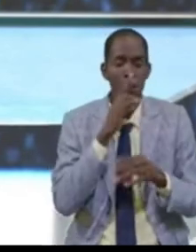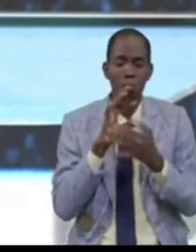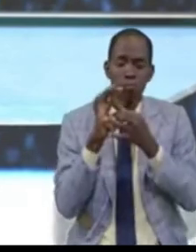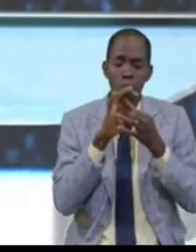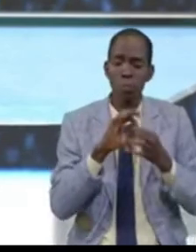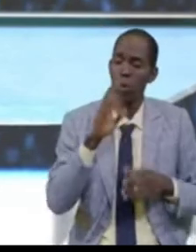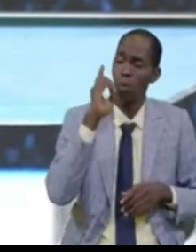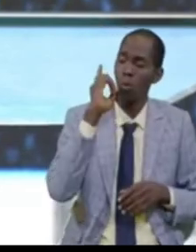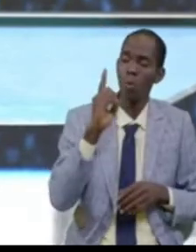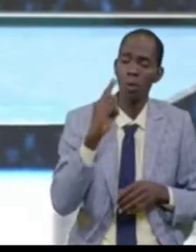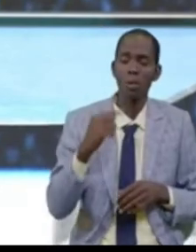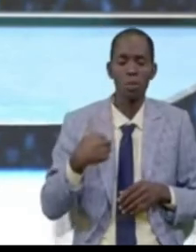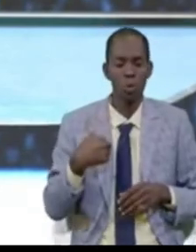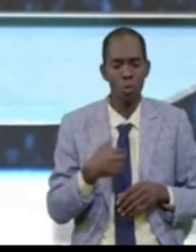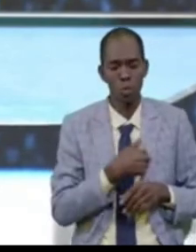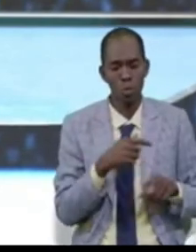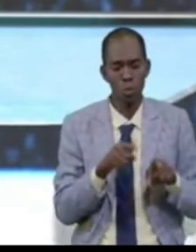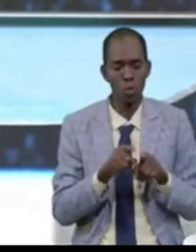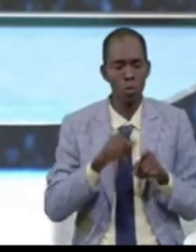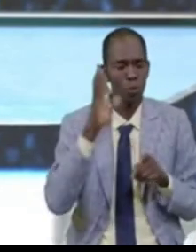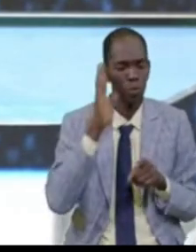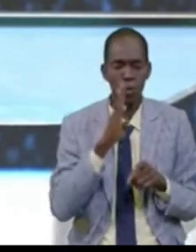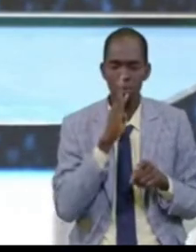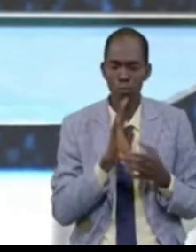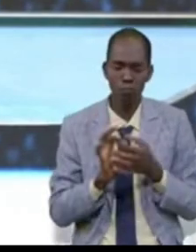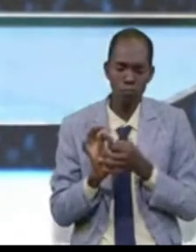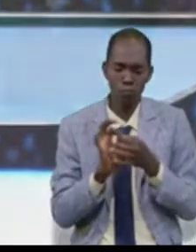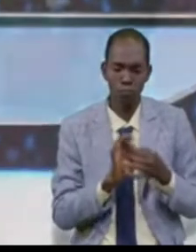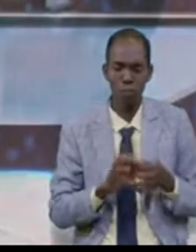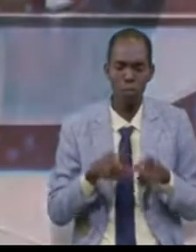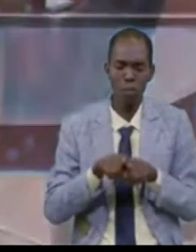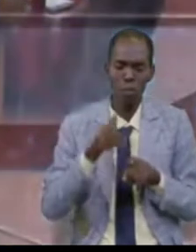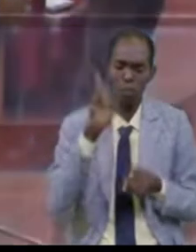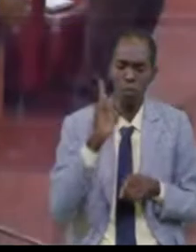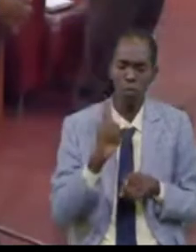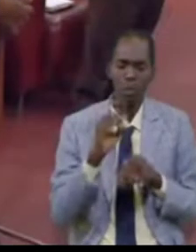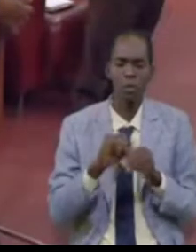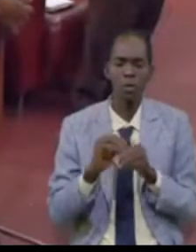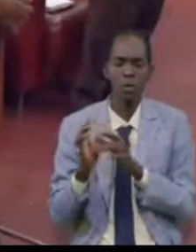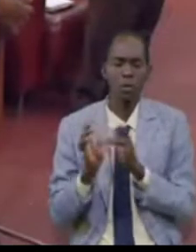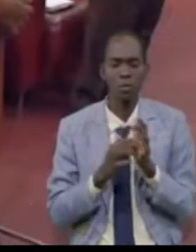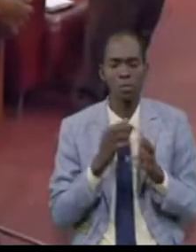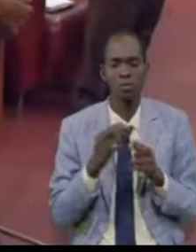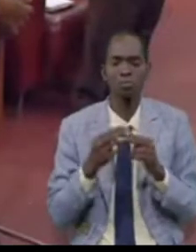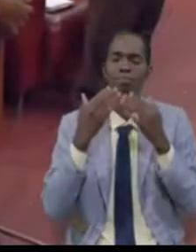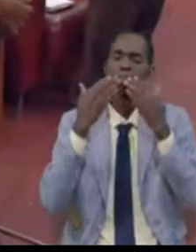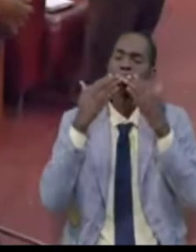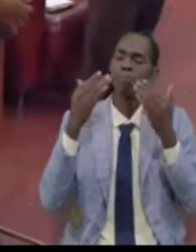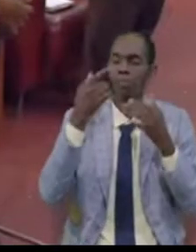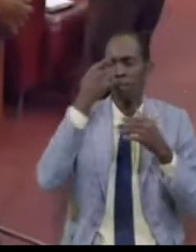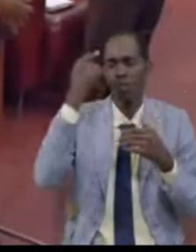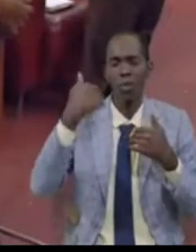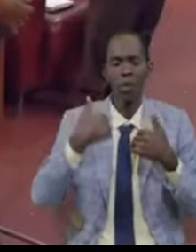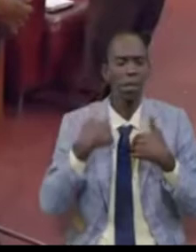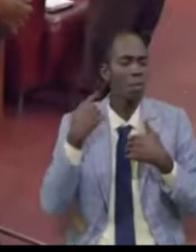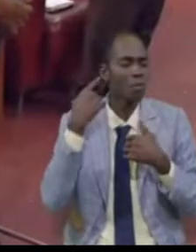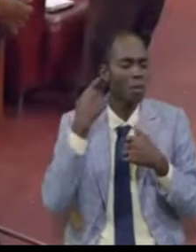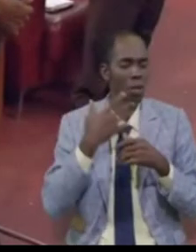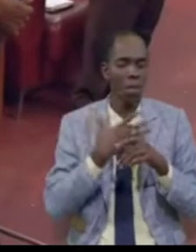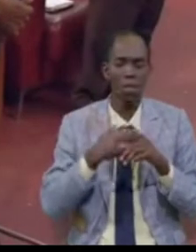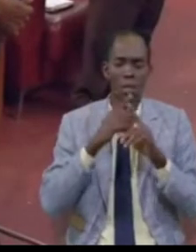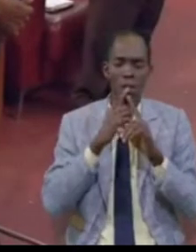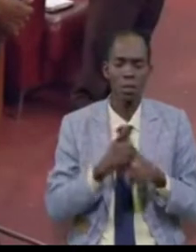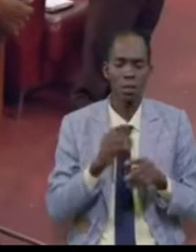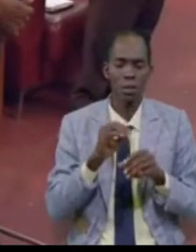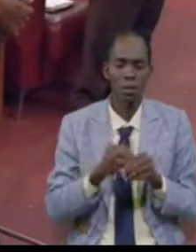be perfectly united in one in Jesus' name. We thank you because we know you have answered.